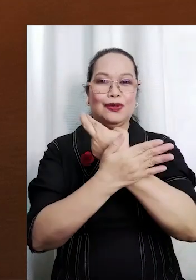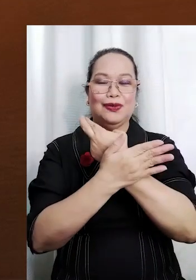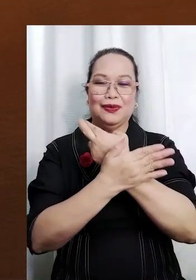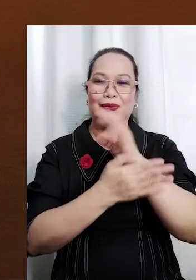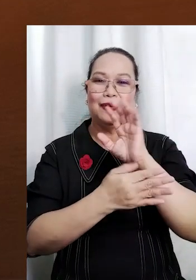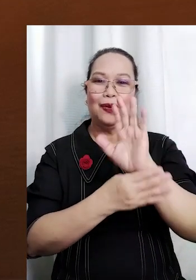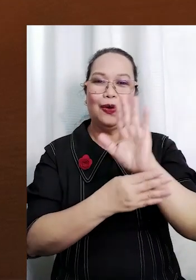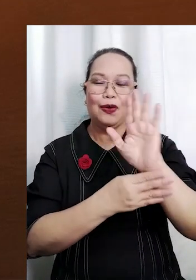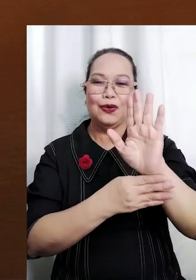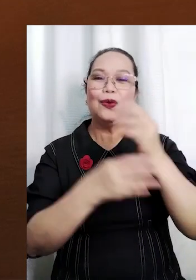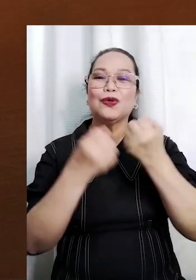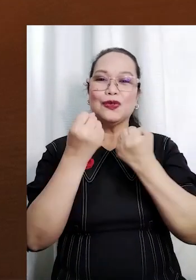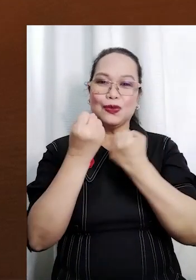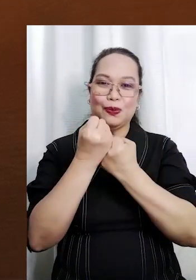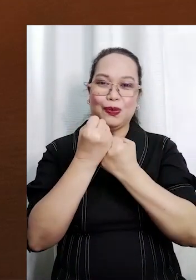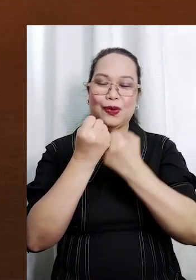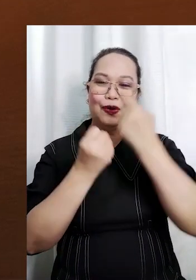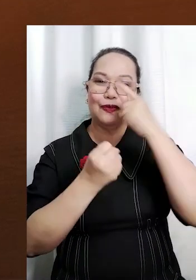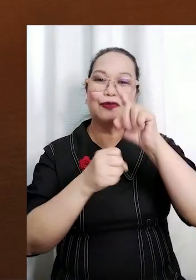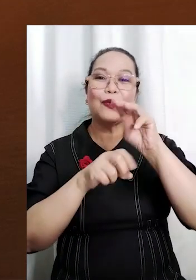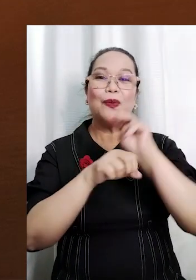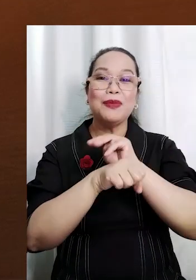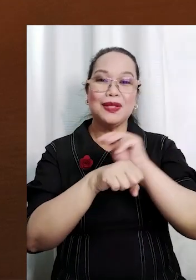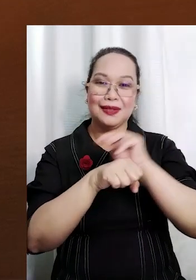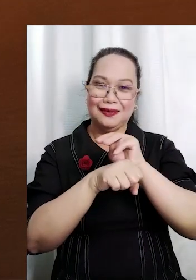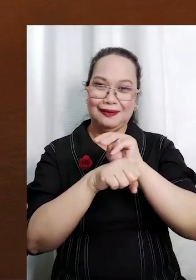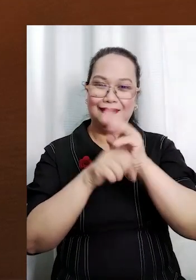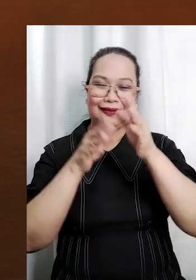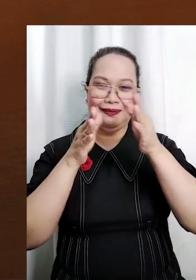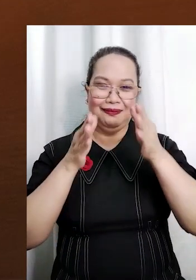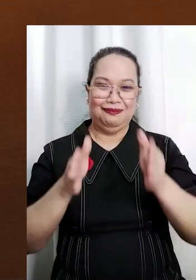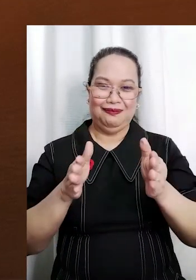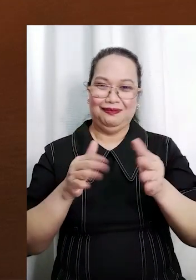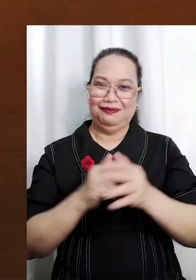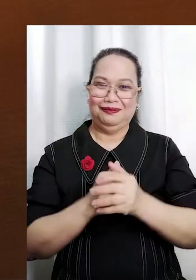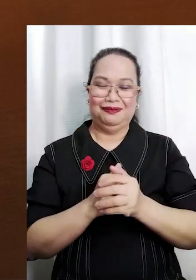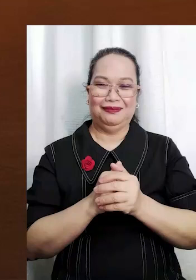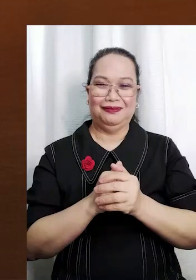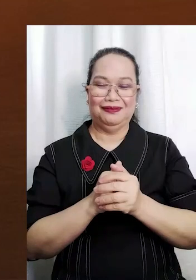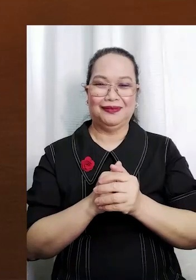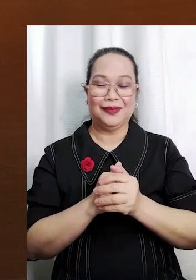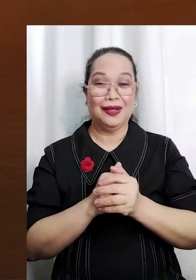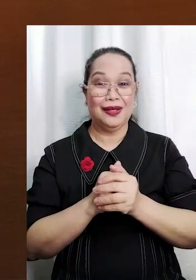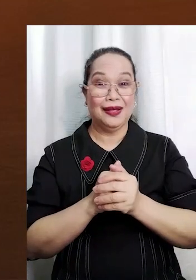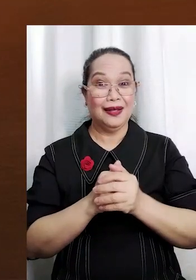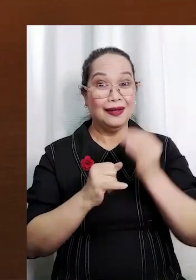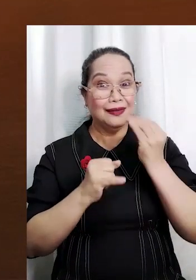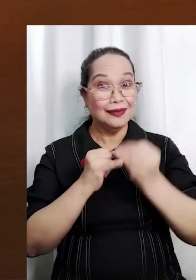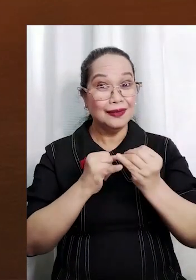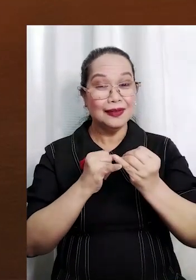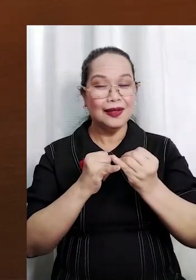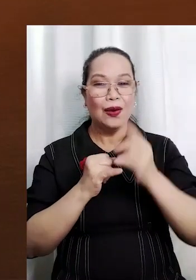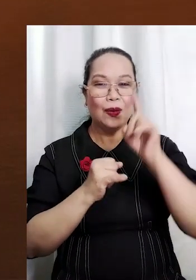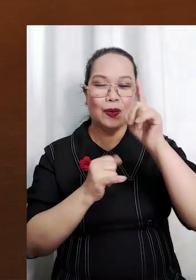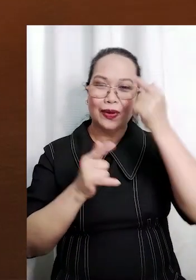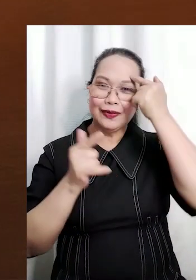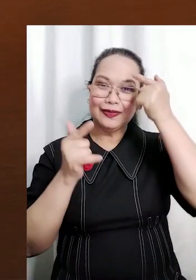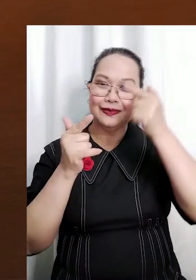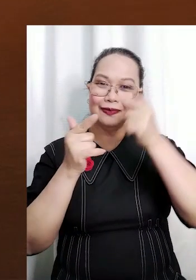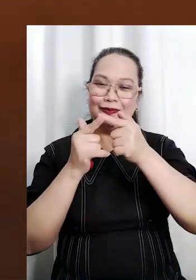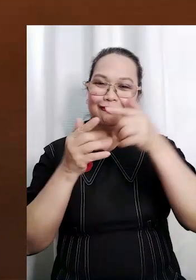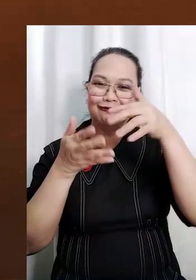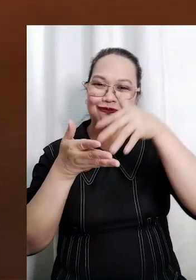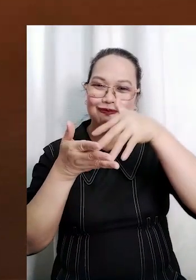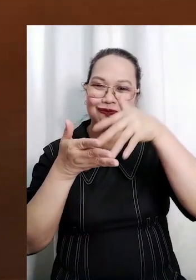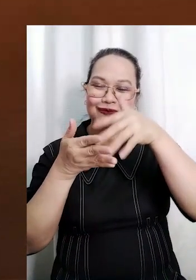renew your support for our missionaries. And then finally, one of our goals for the